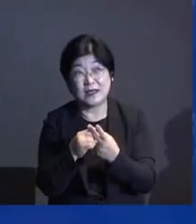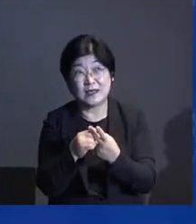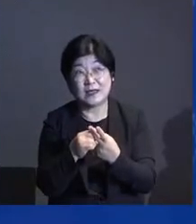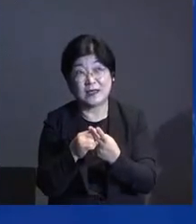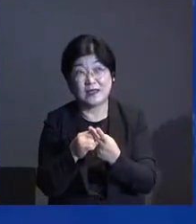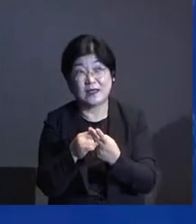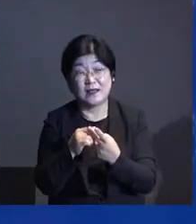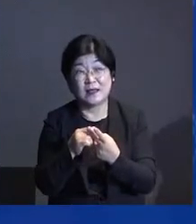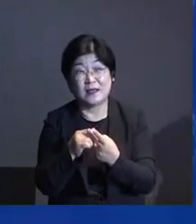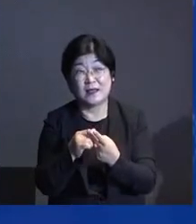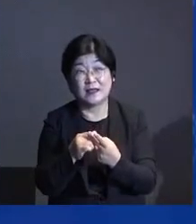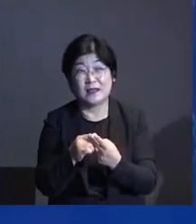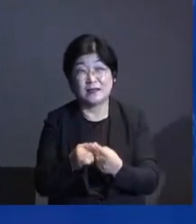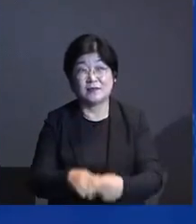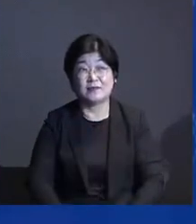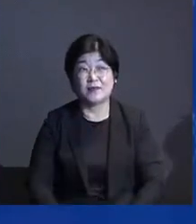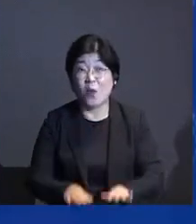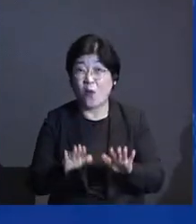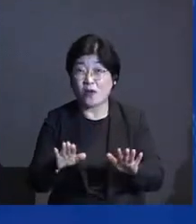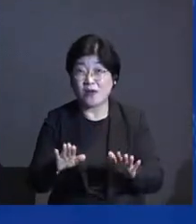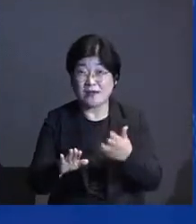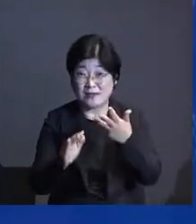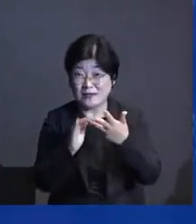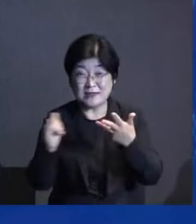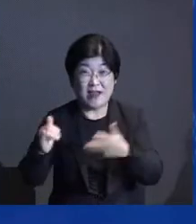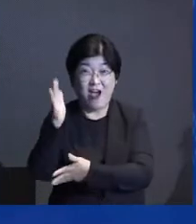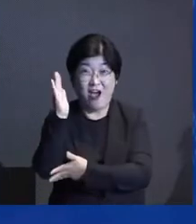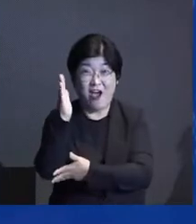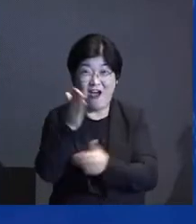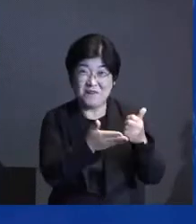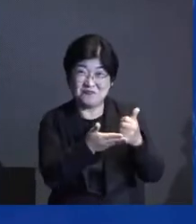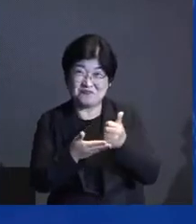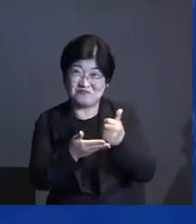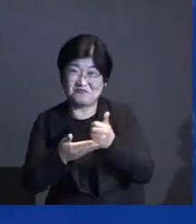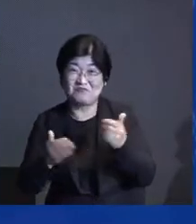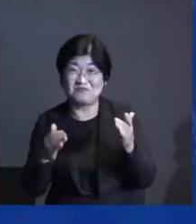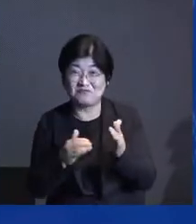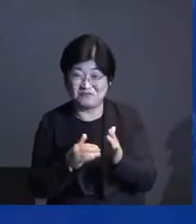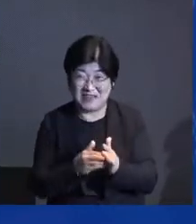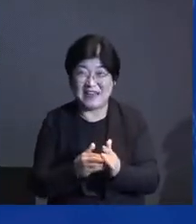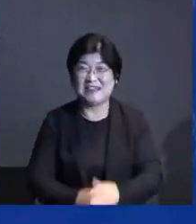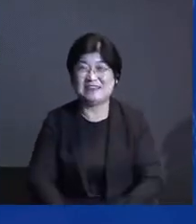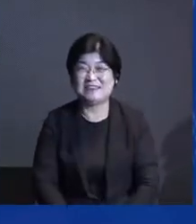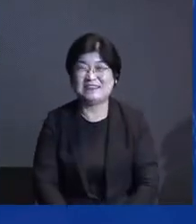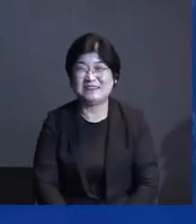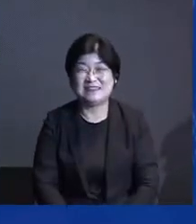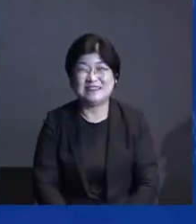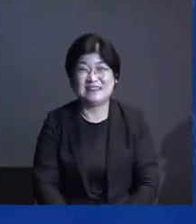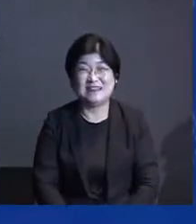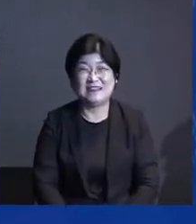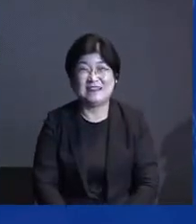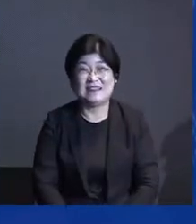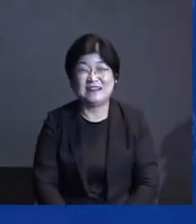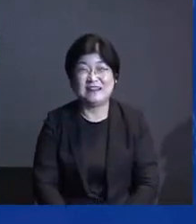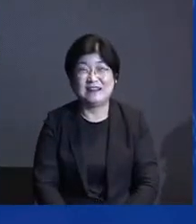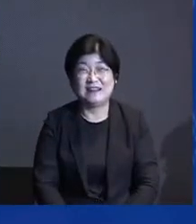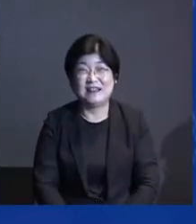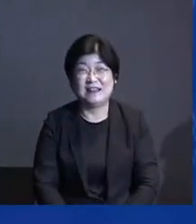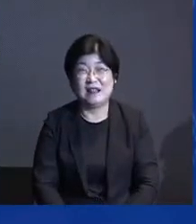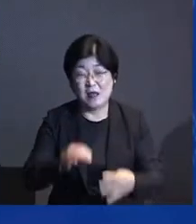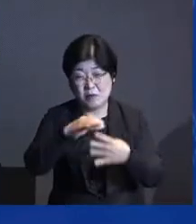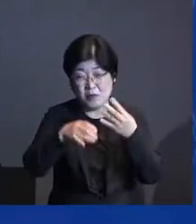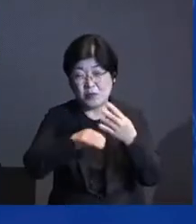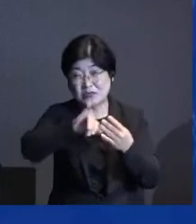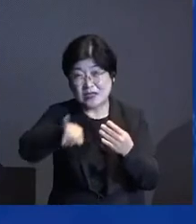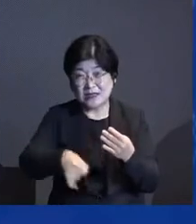8 different speakers today, but we will be discussing 5 different projects. And there